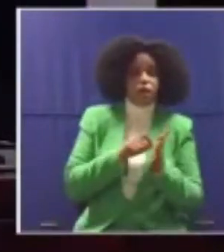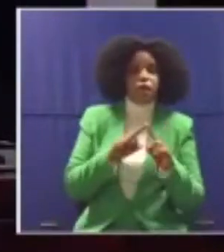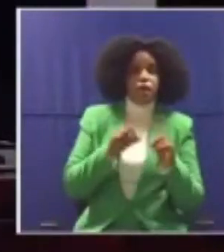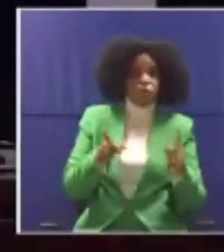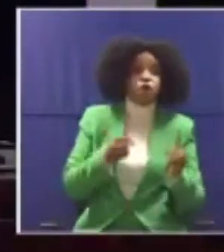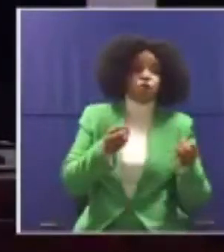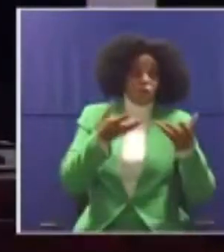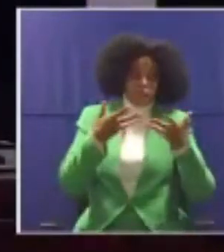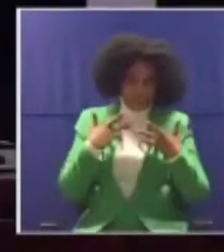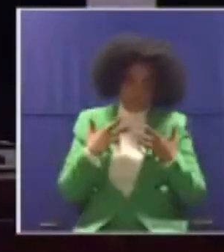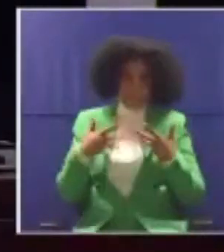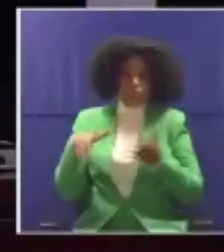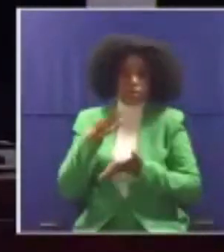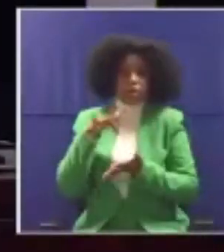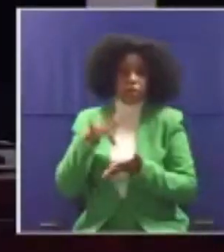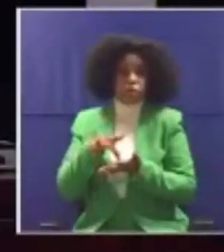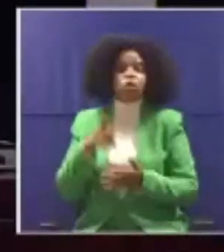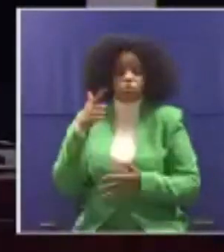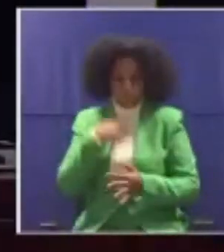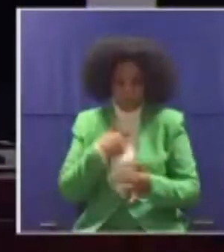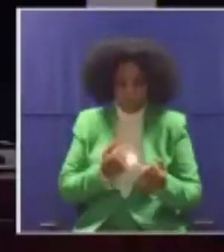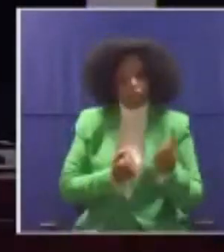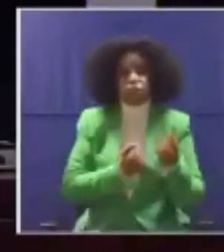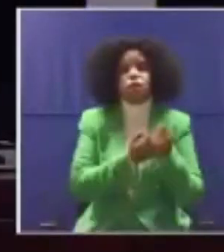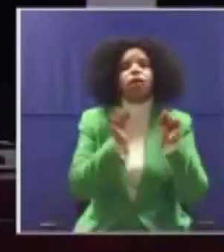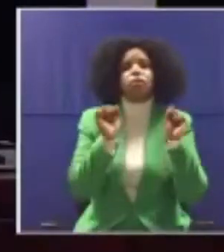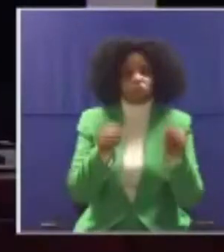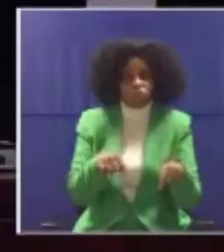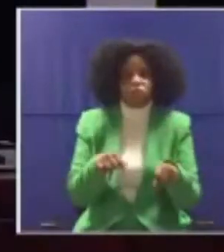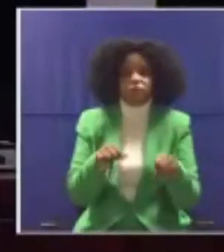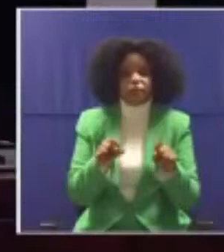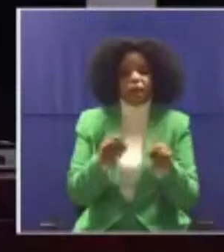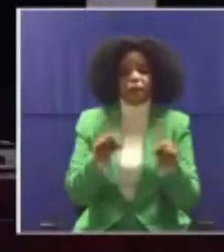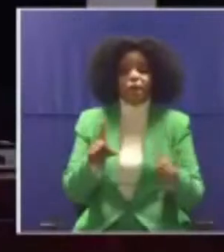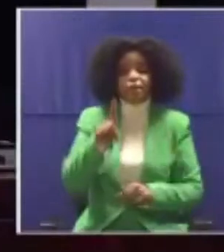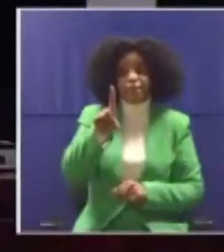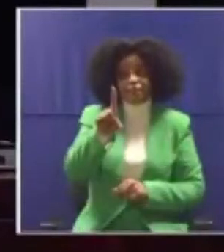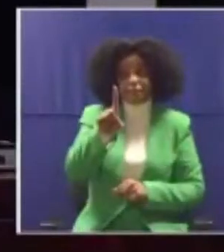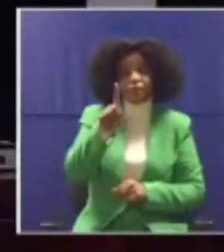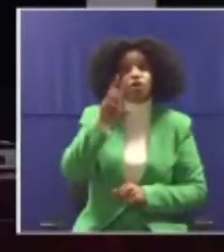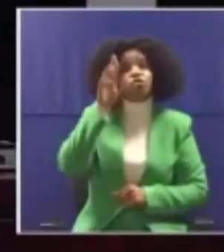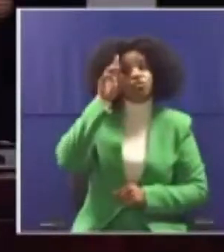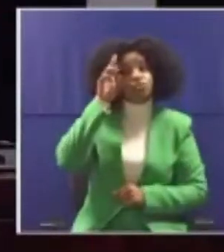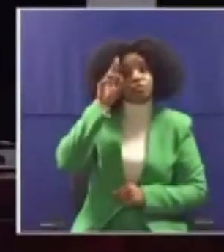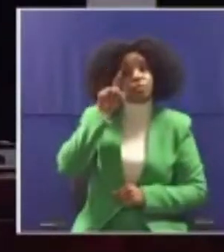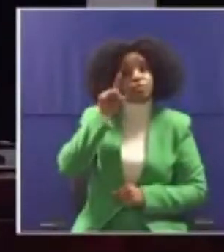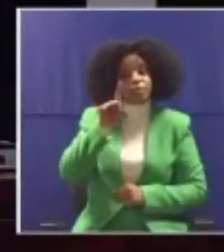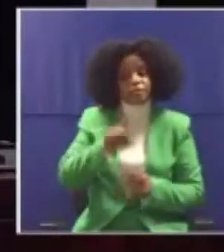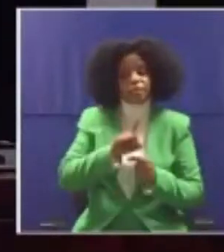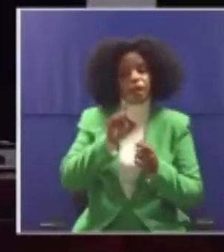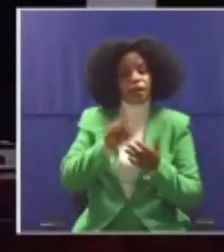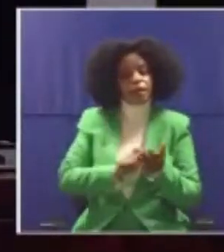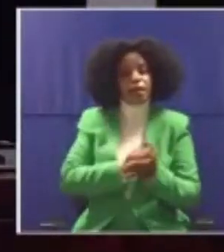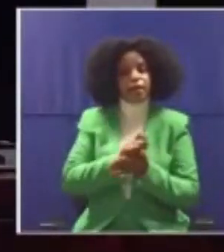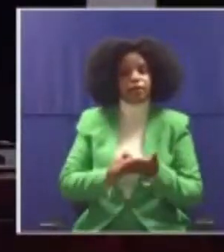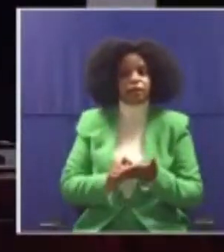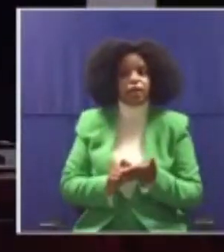we'll support you. We are saying, because remember, winning elections is the will of the